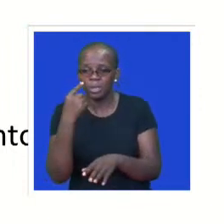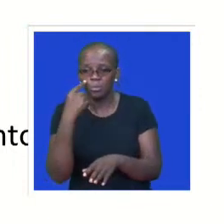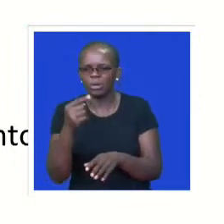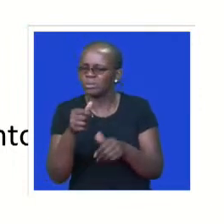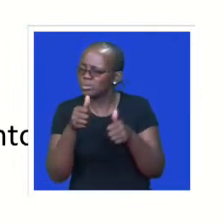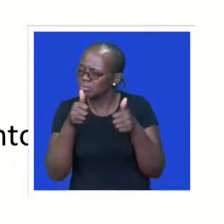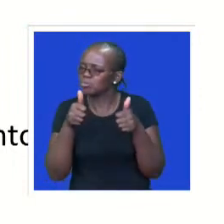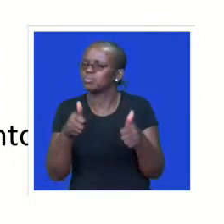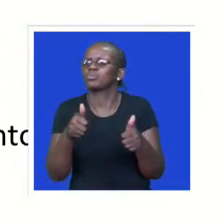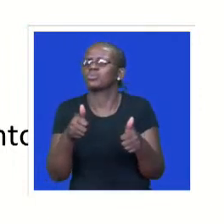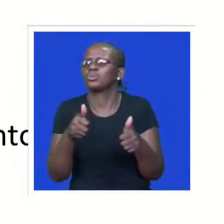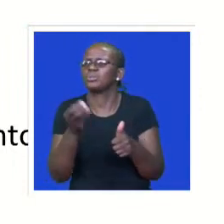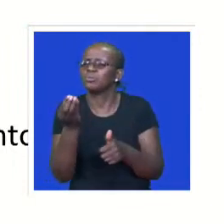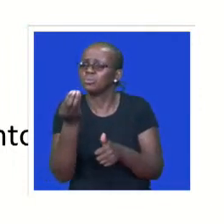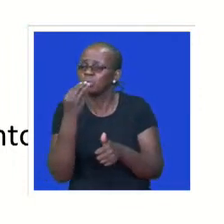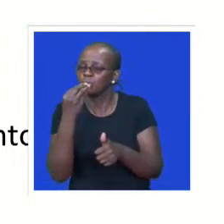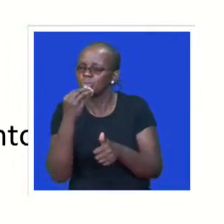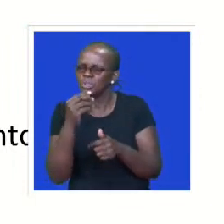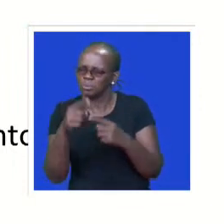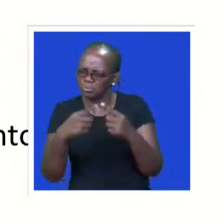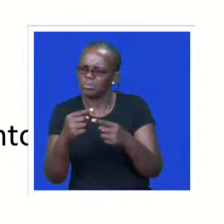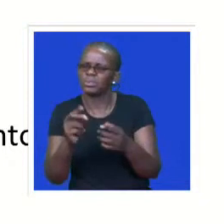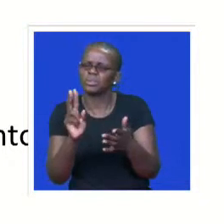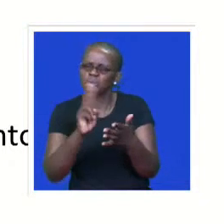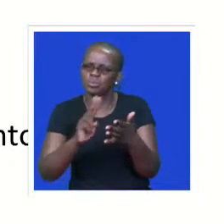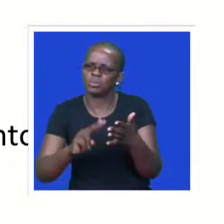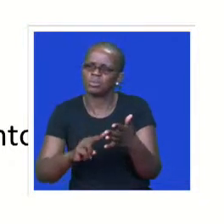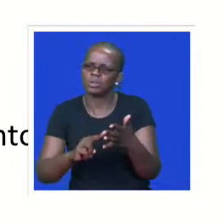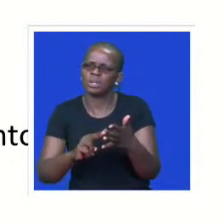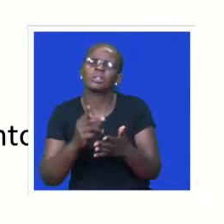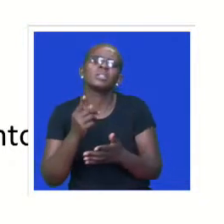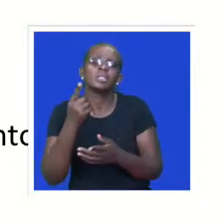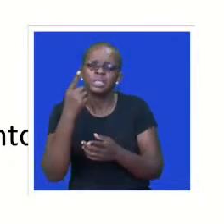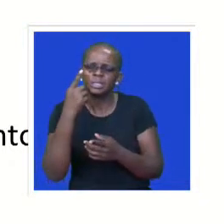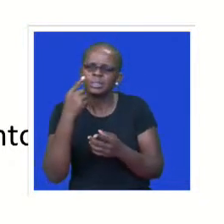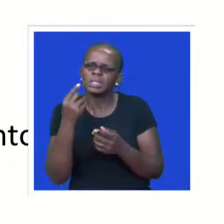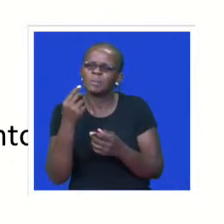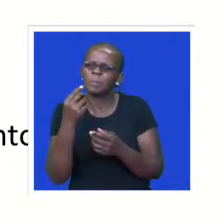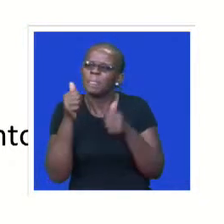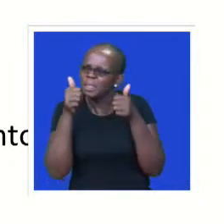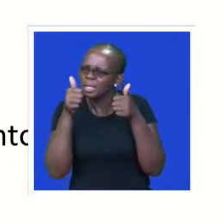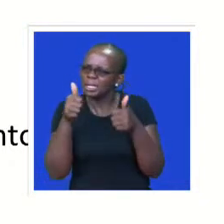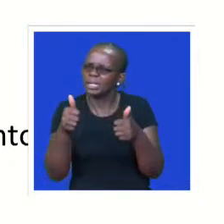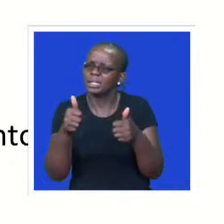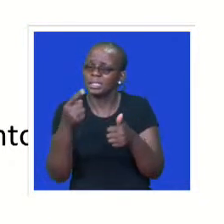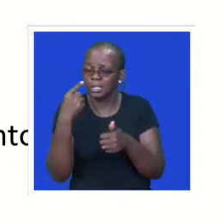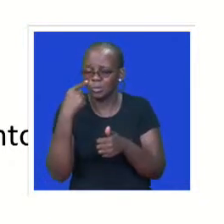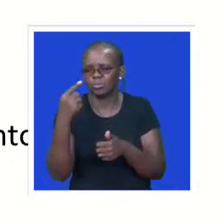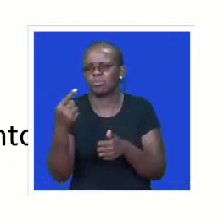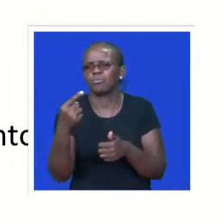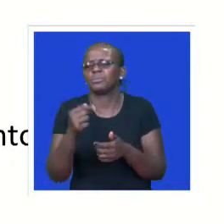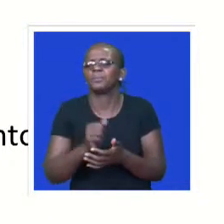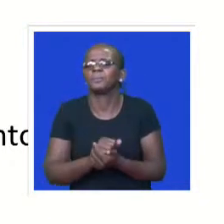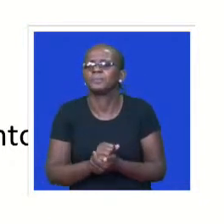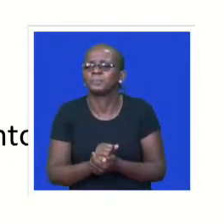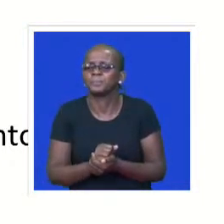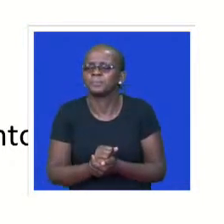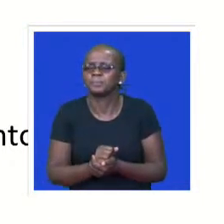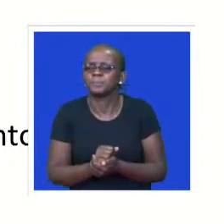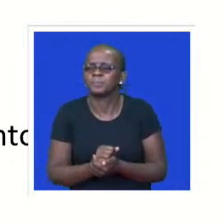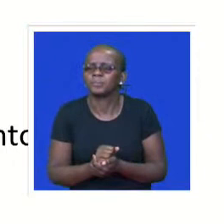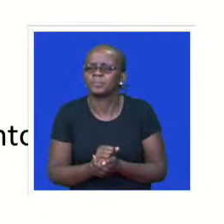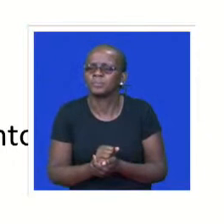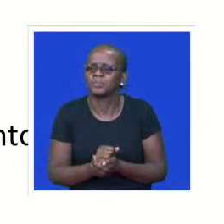food. And if you continue to read it, say also a delight to the eyes. So suddenly you can see how impulsive she